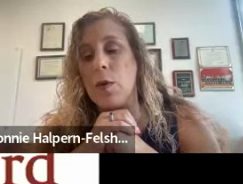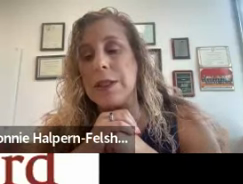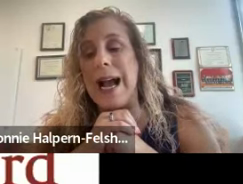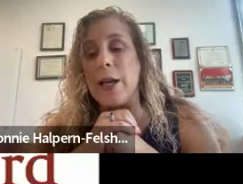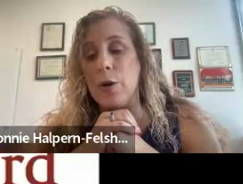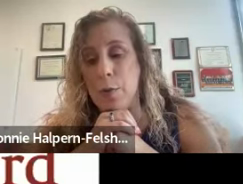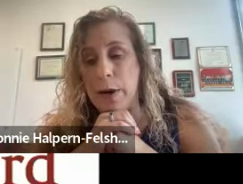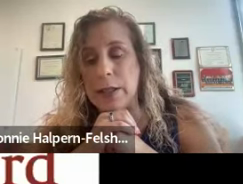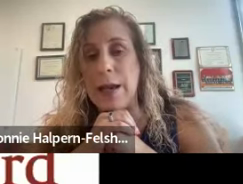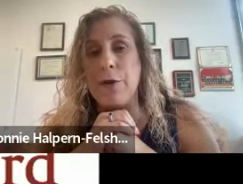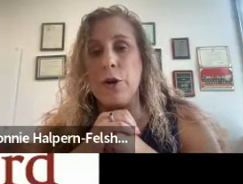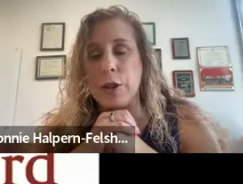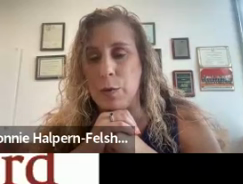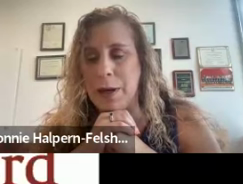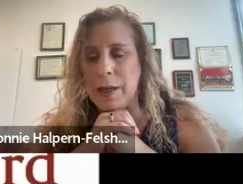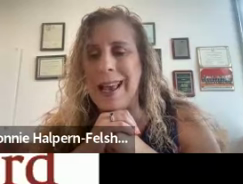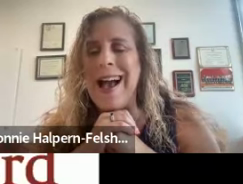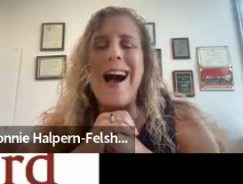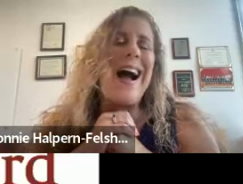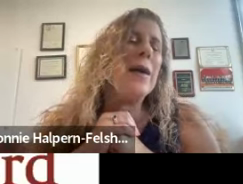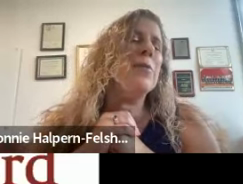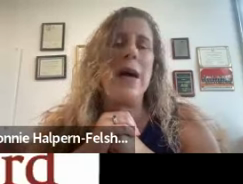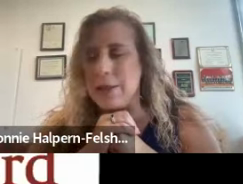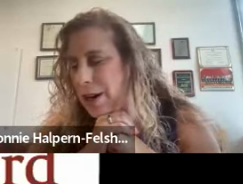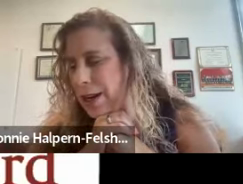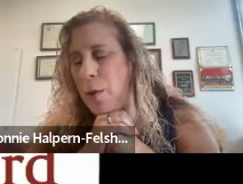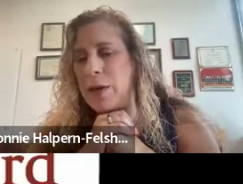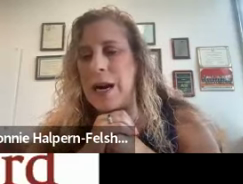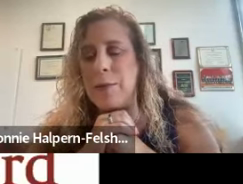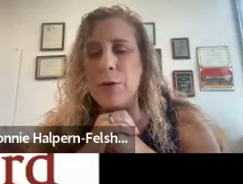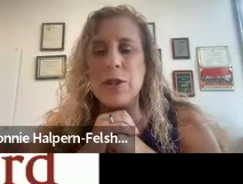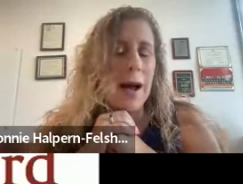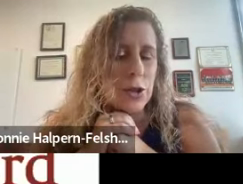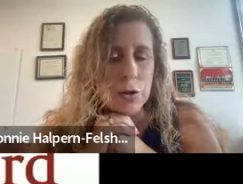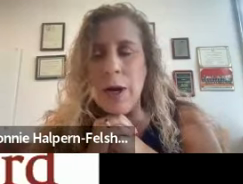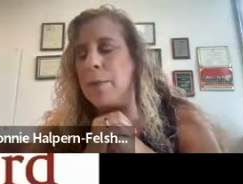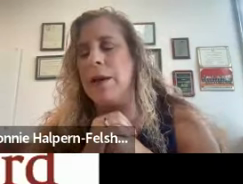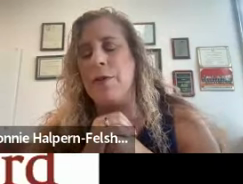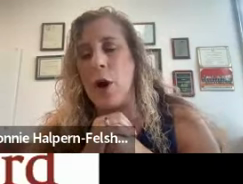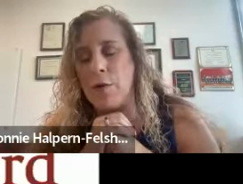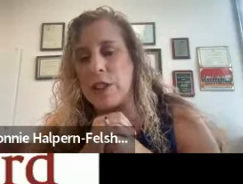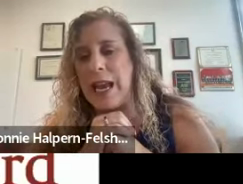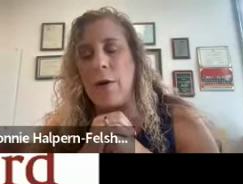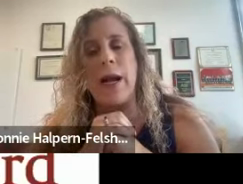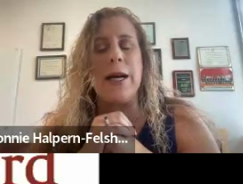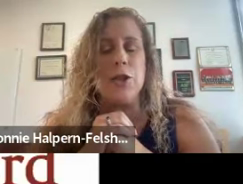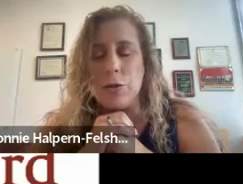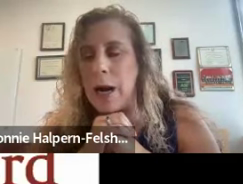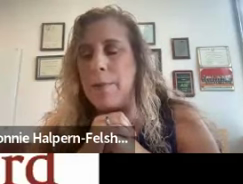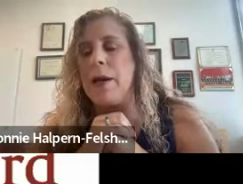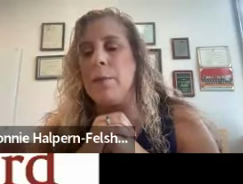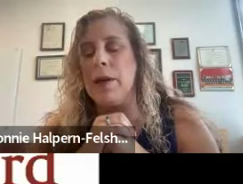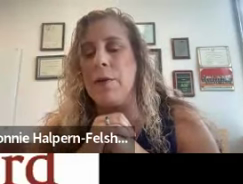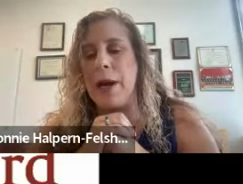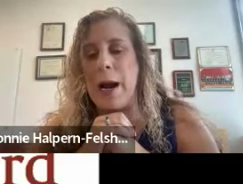that it lowers the IQ points if you're using repeatedly. I am not talking about one-time use. I do not believe in overscaring. I do